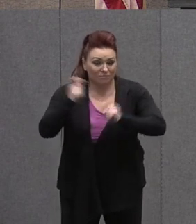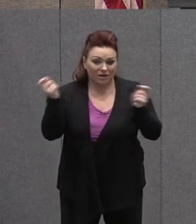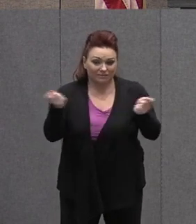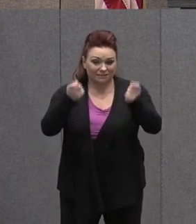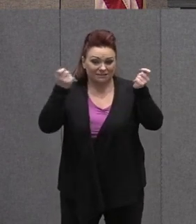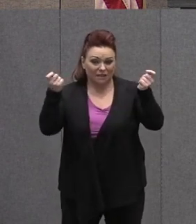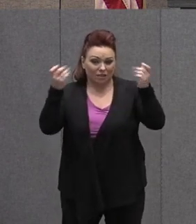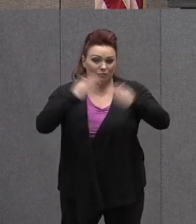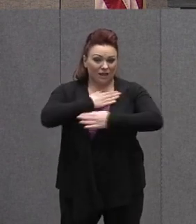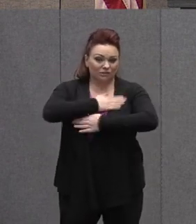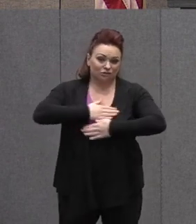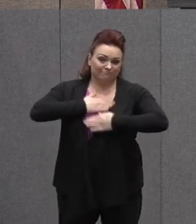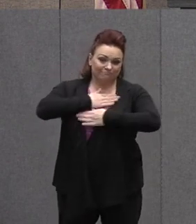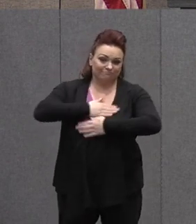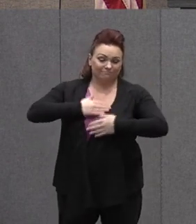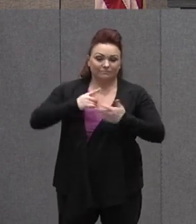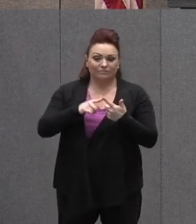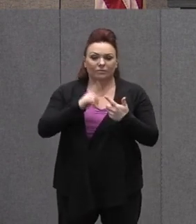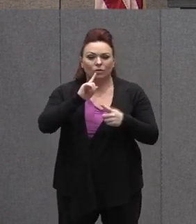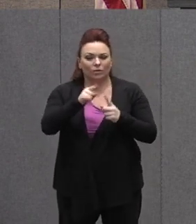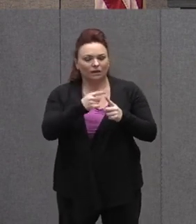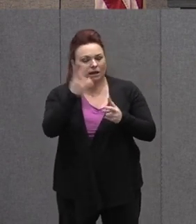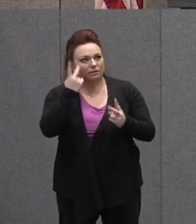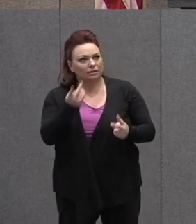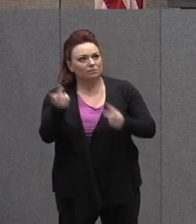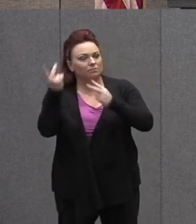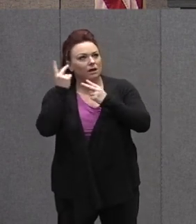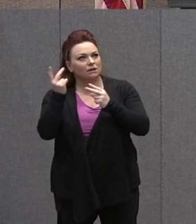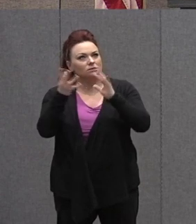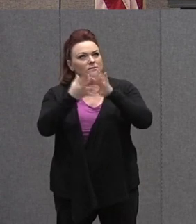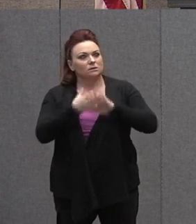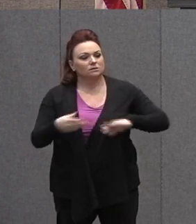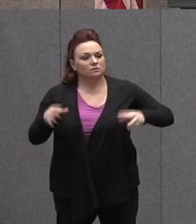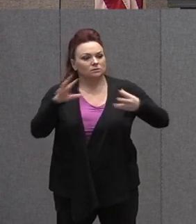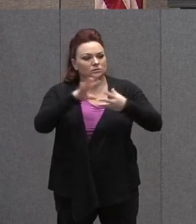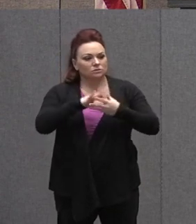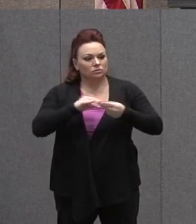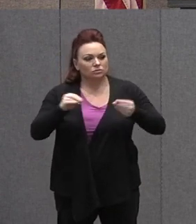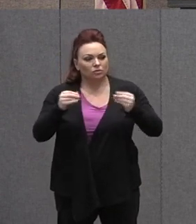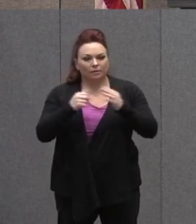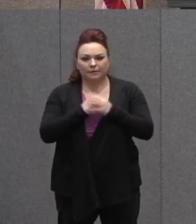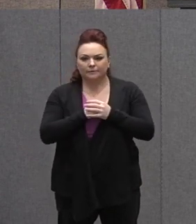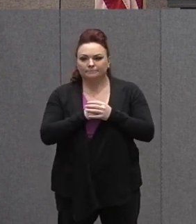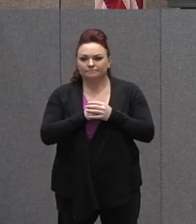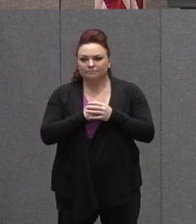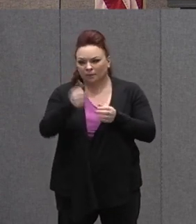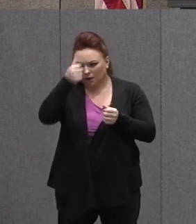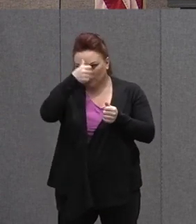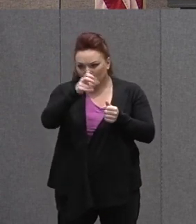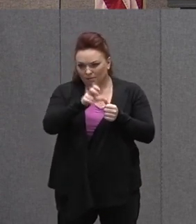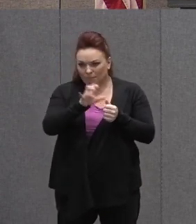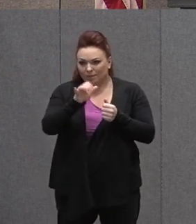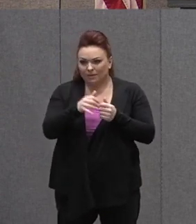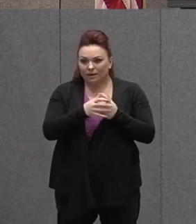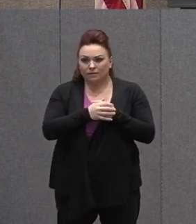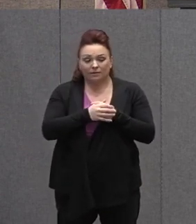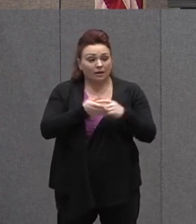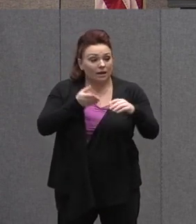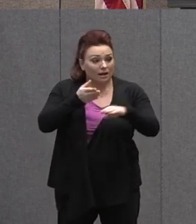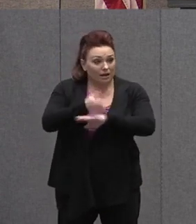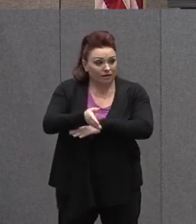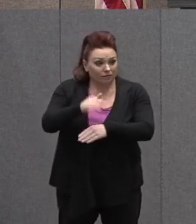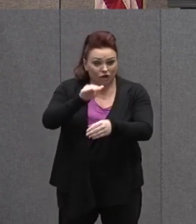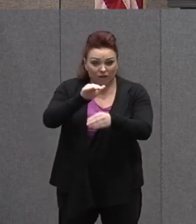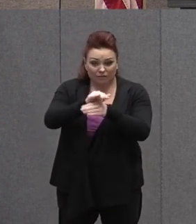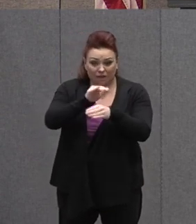celebration. When I think back to my story, I remember that after the